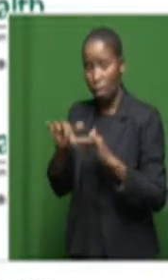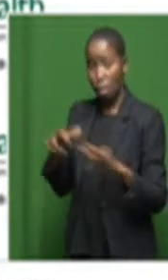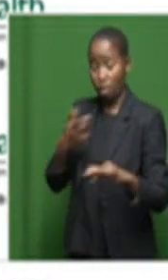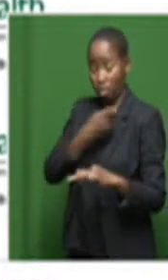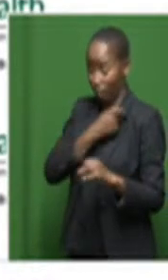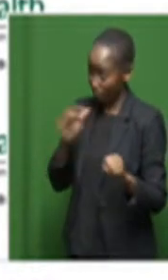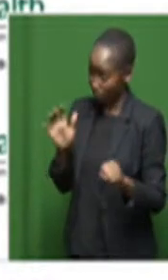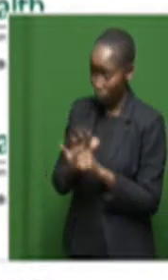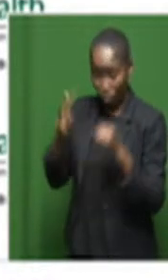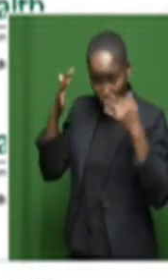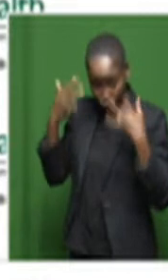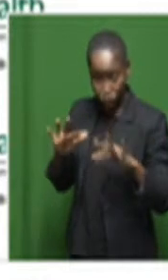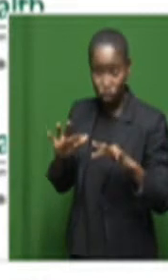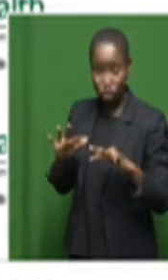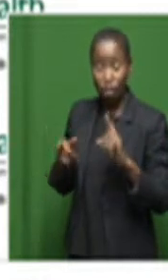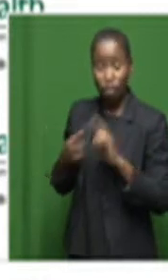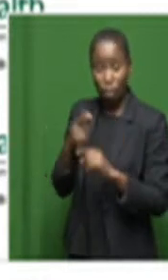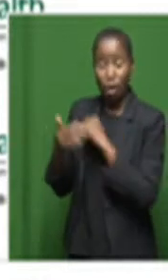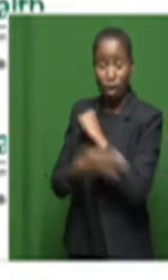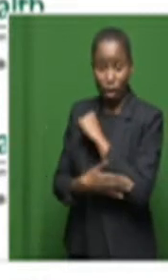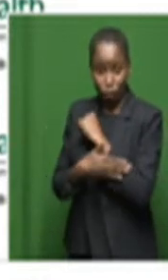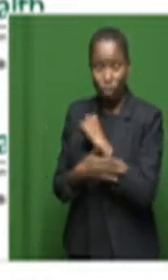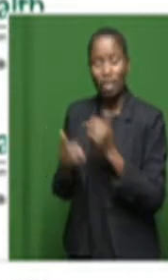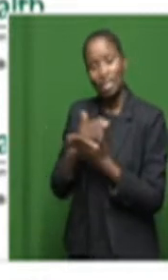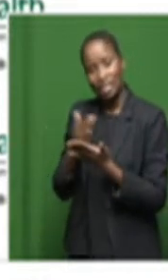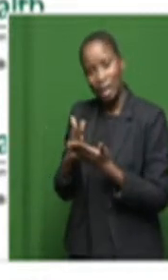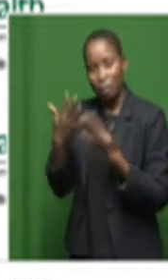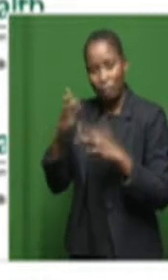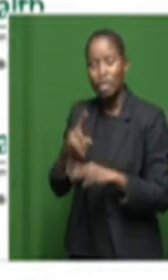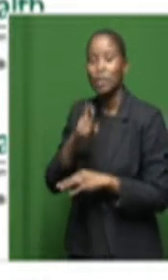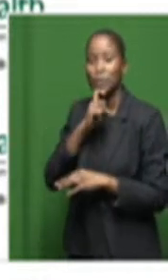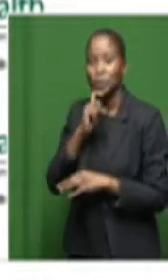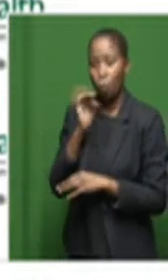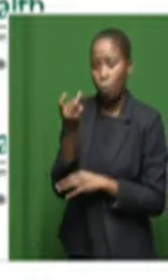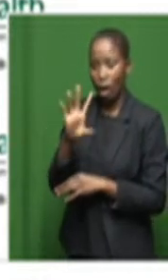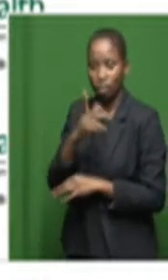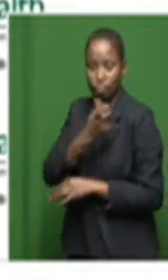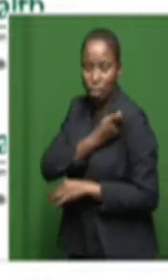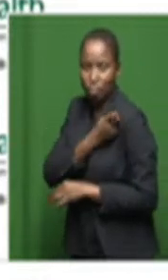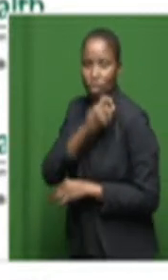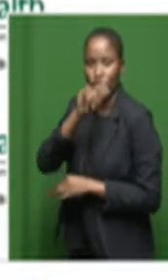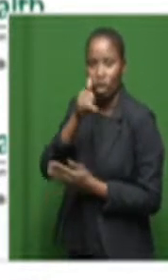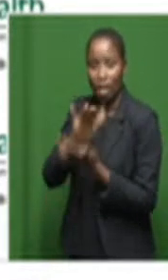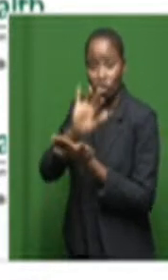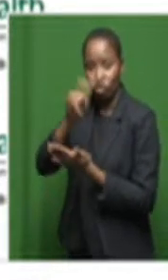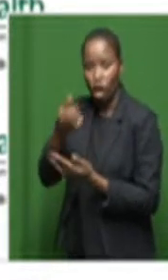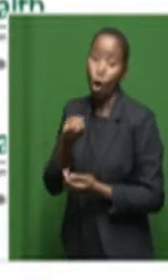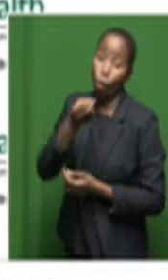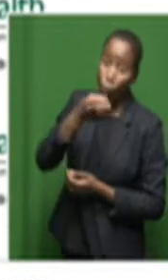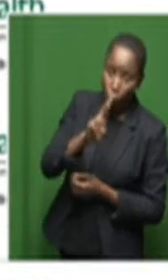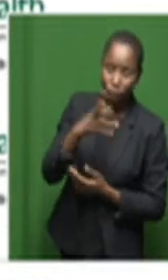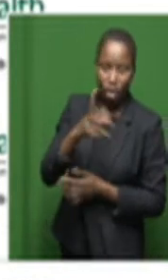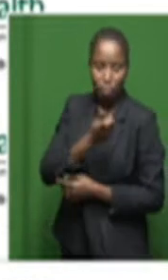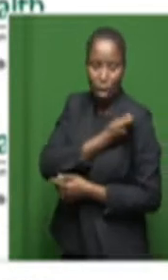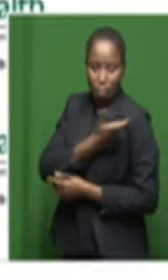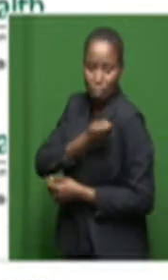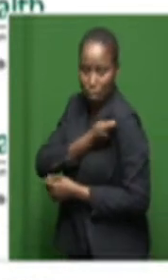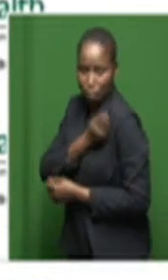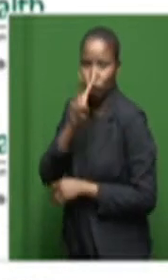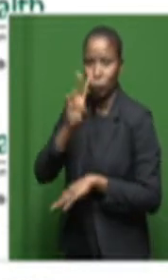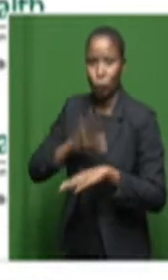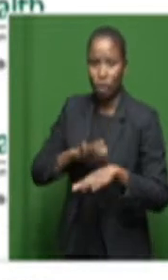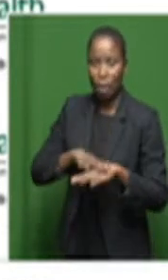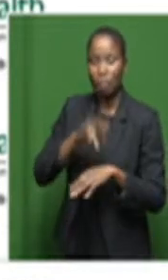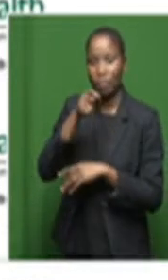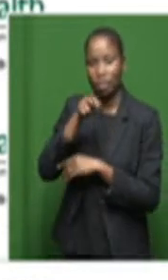country currently, that is either with the 1 dose J&J or with 2 doses of Pfizer.